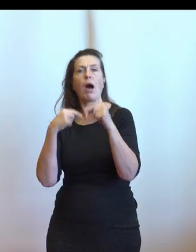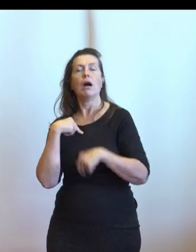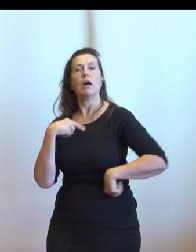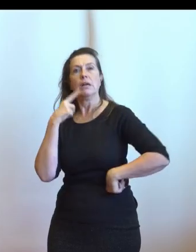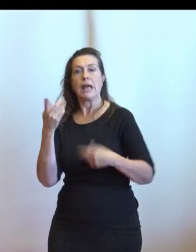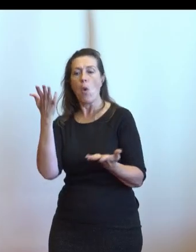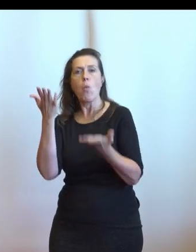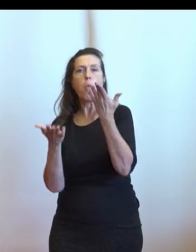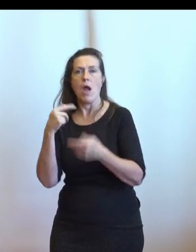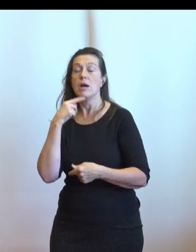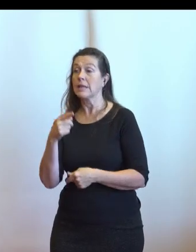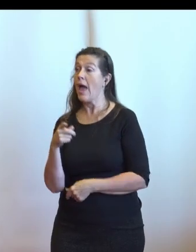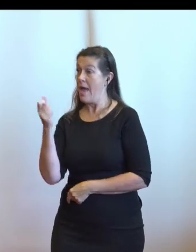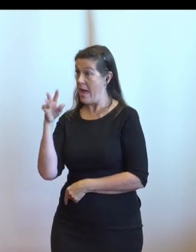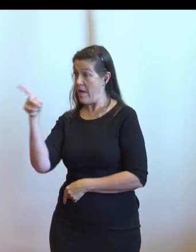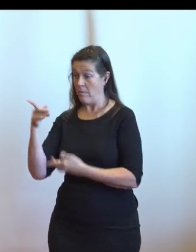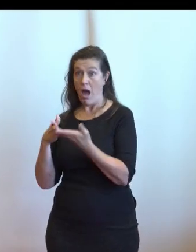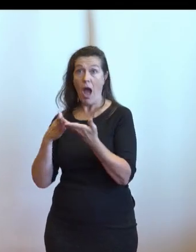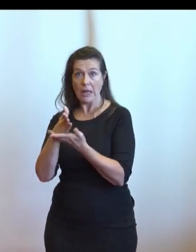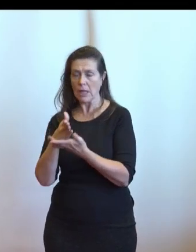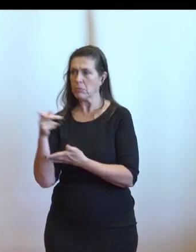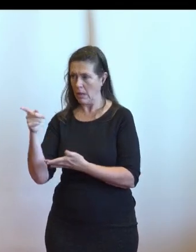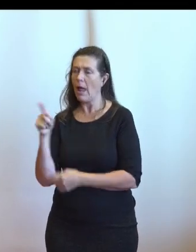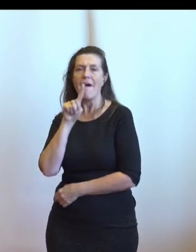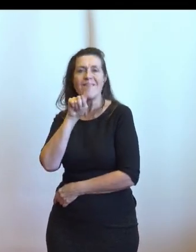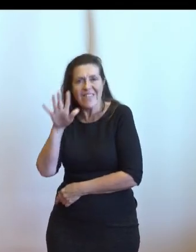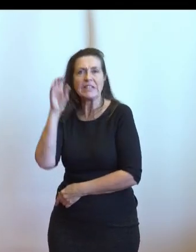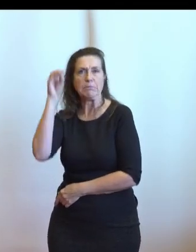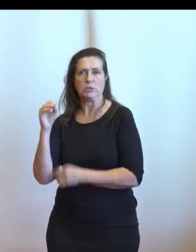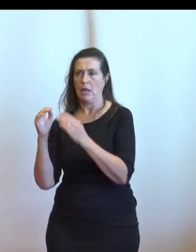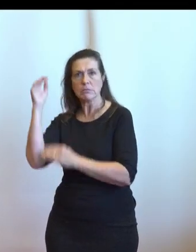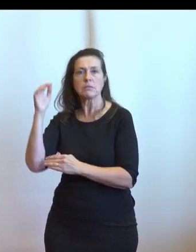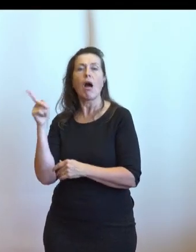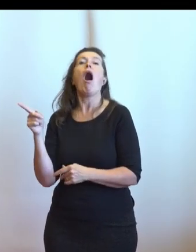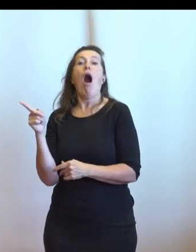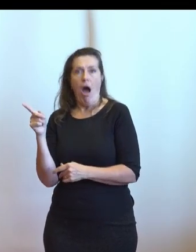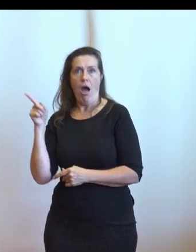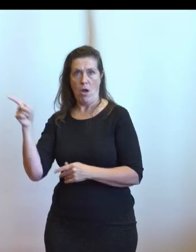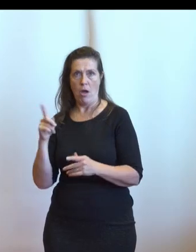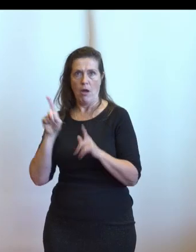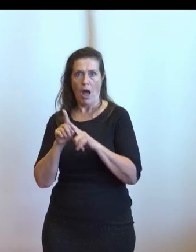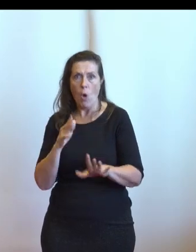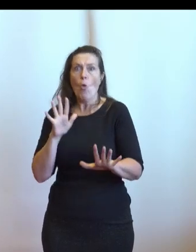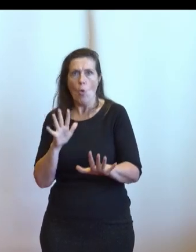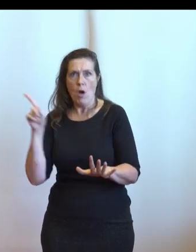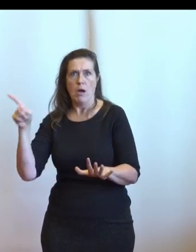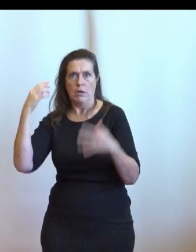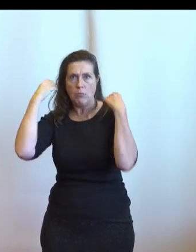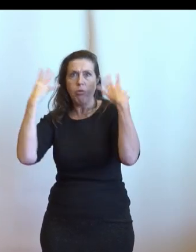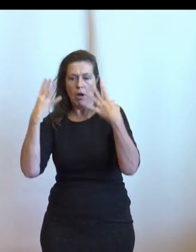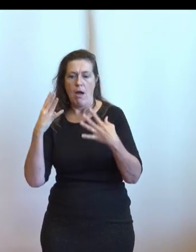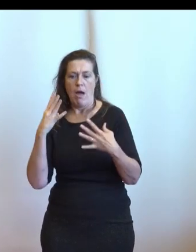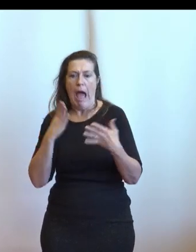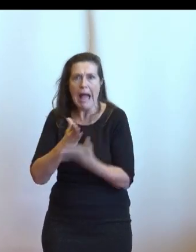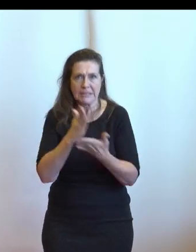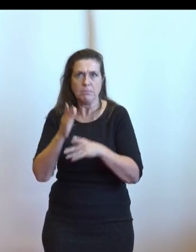15% weighting on it to really make sure that it's being boosted up on that. And the other one that we have some of our partners are doing is that they're saying, if you're